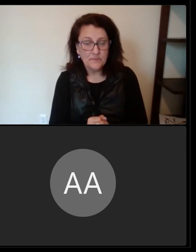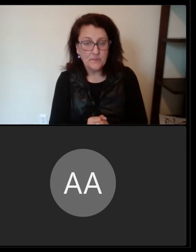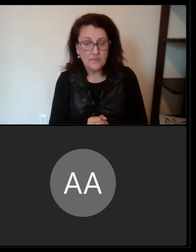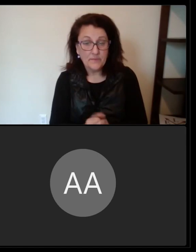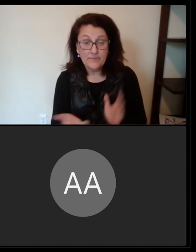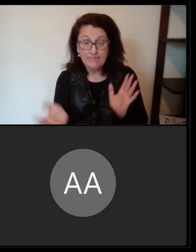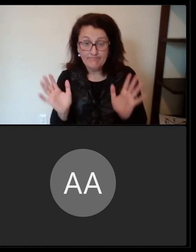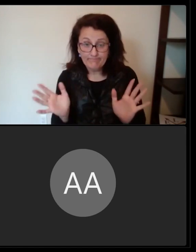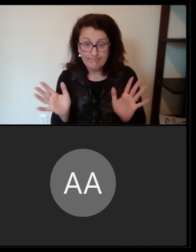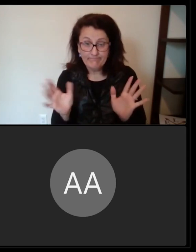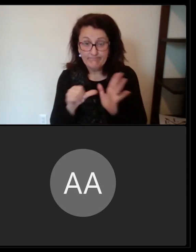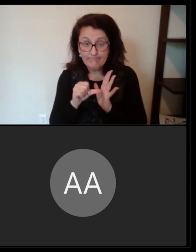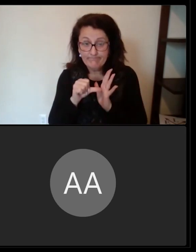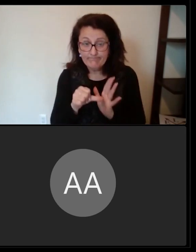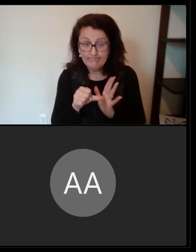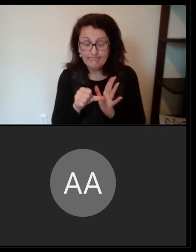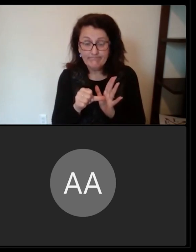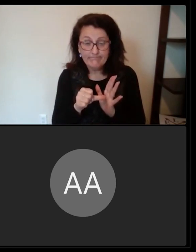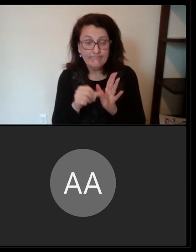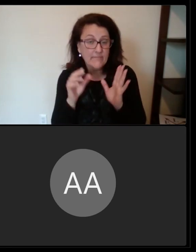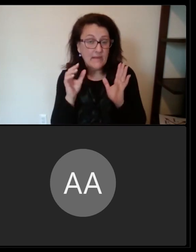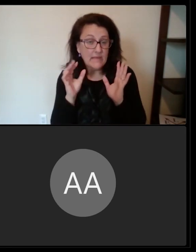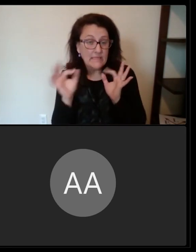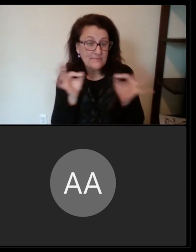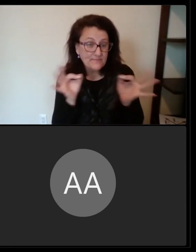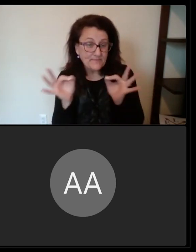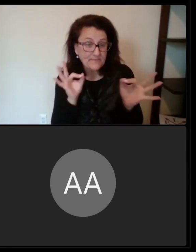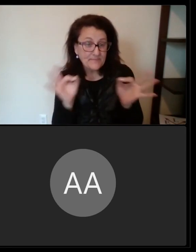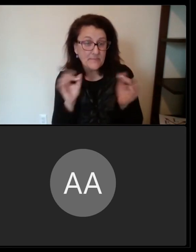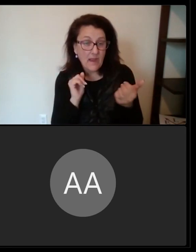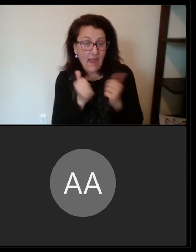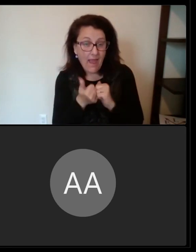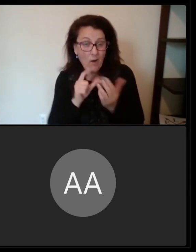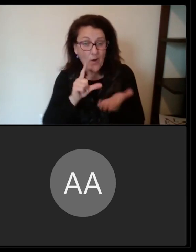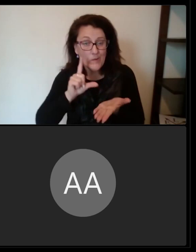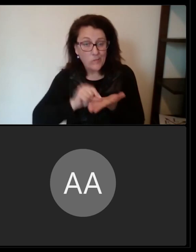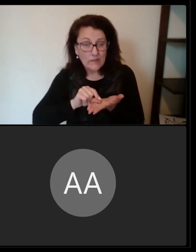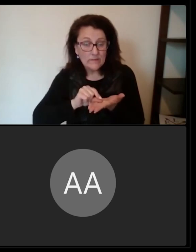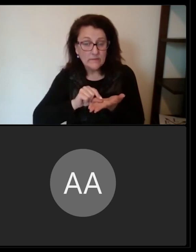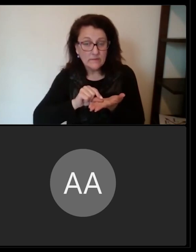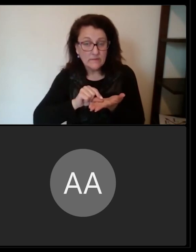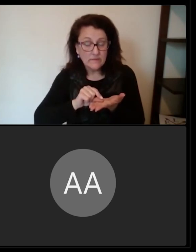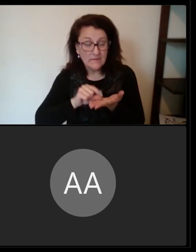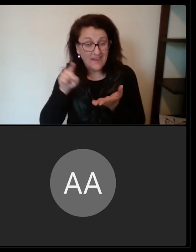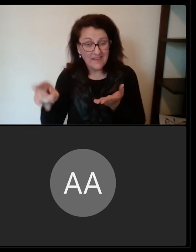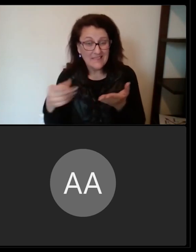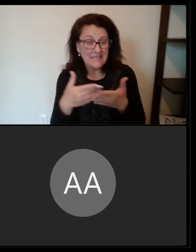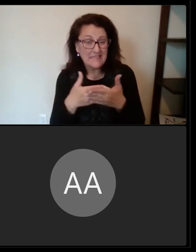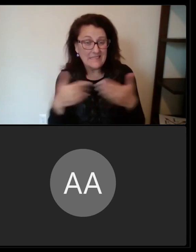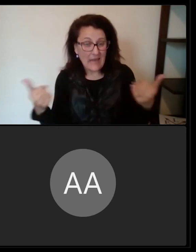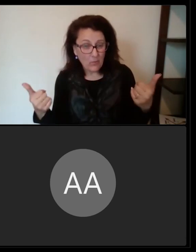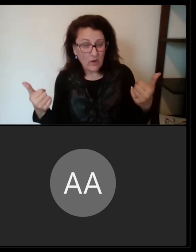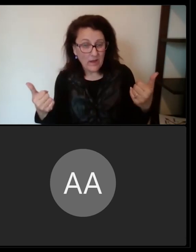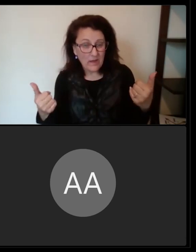And again, gives me instructions on how to print my ballot because that is a separate long puff.